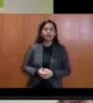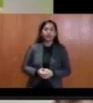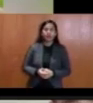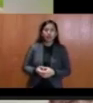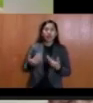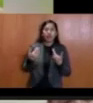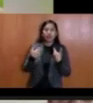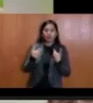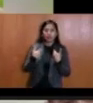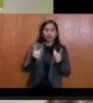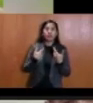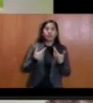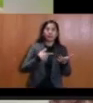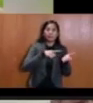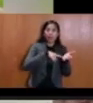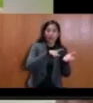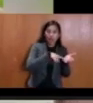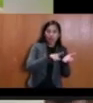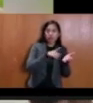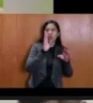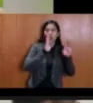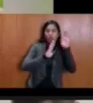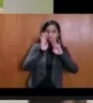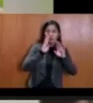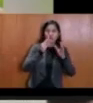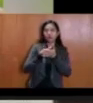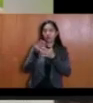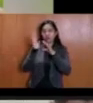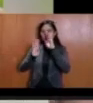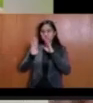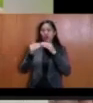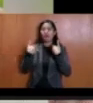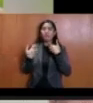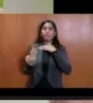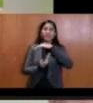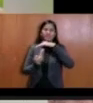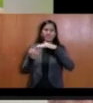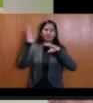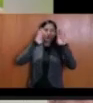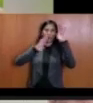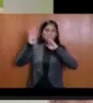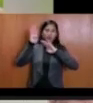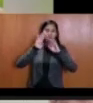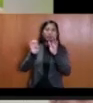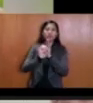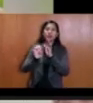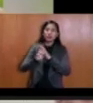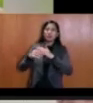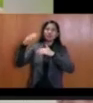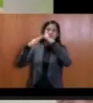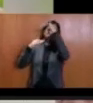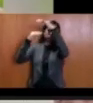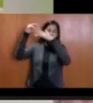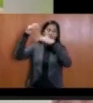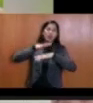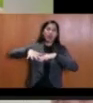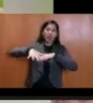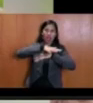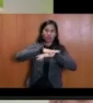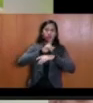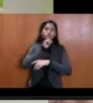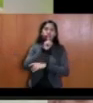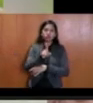the cost problem, there's also the basic problem of the lack of infrastructure in the country, which is a major